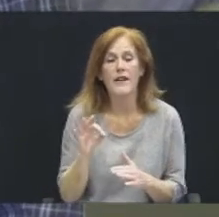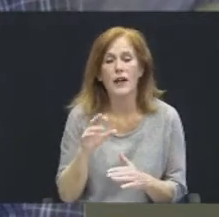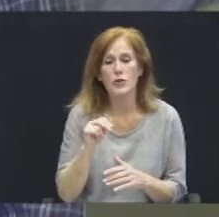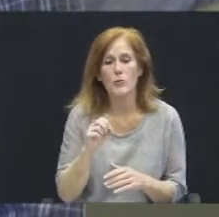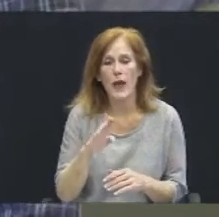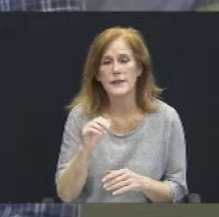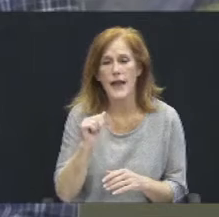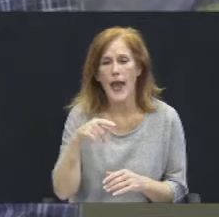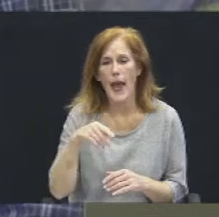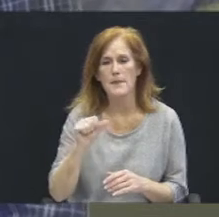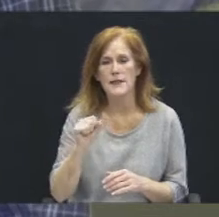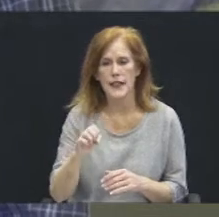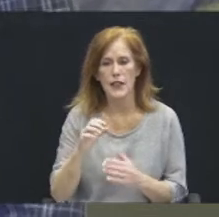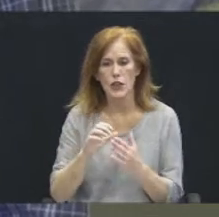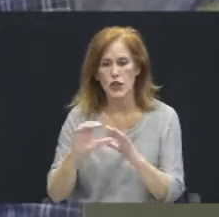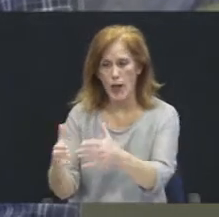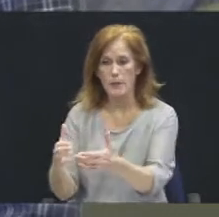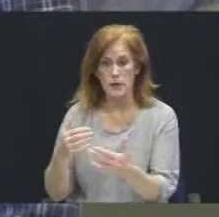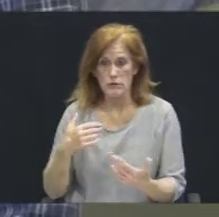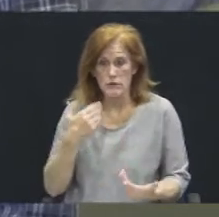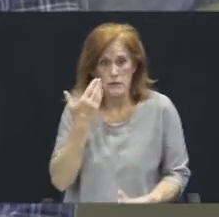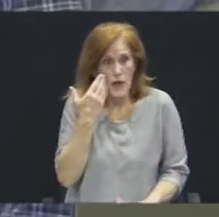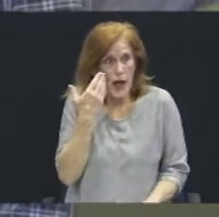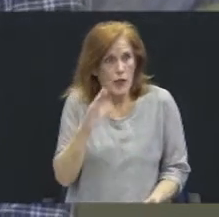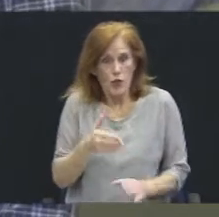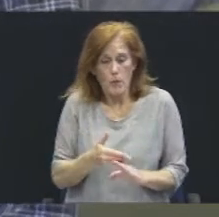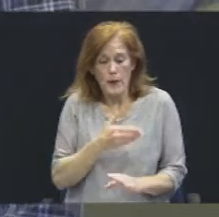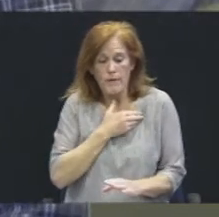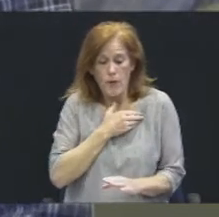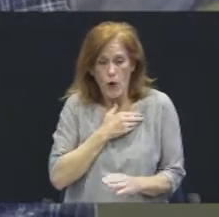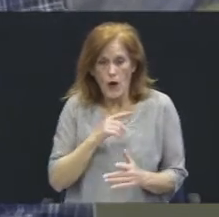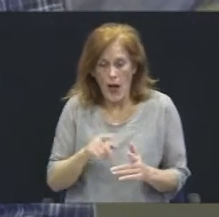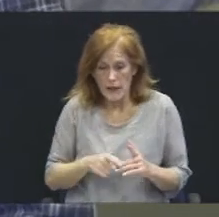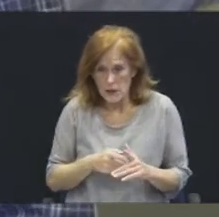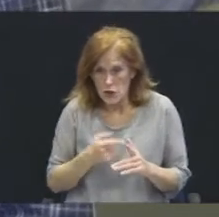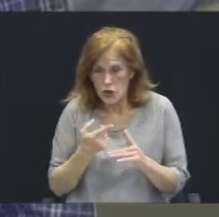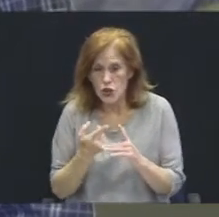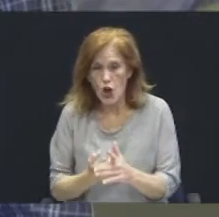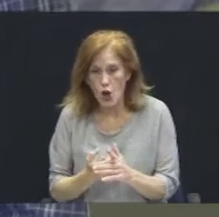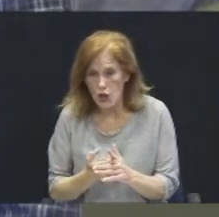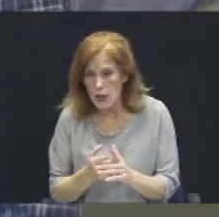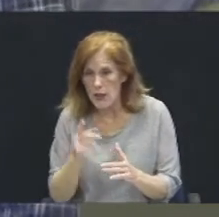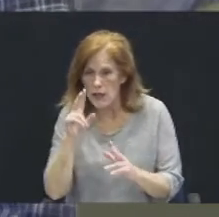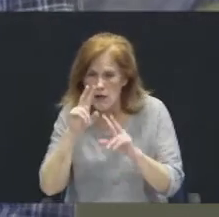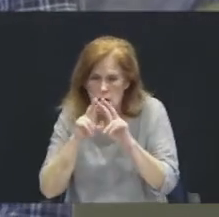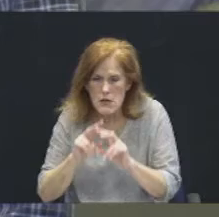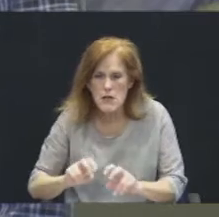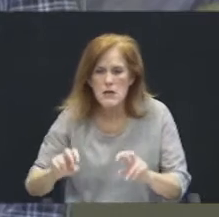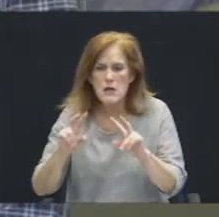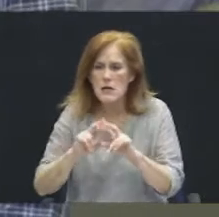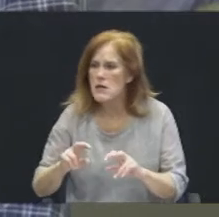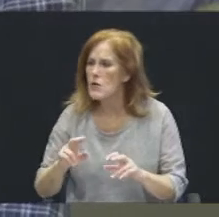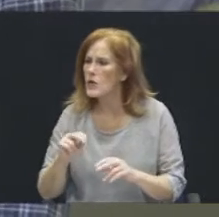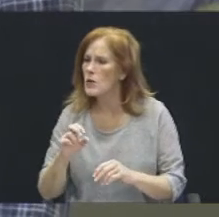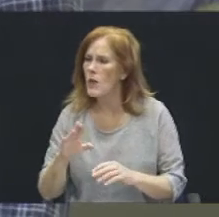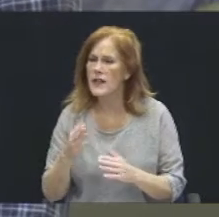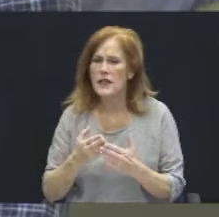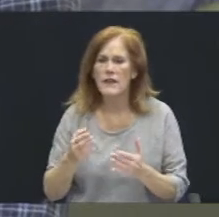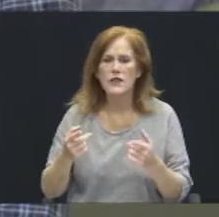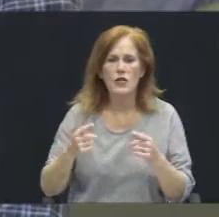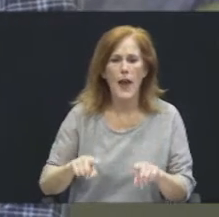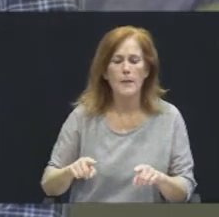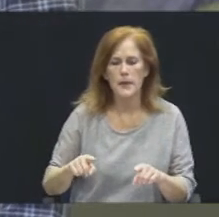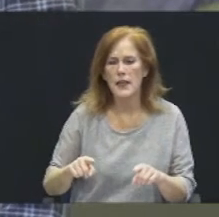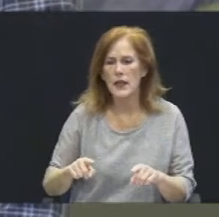chapter. You know, I didn't know about it before I started diving into what employment things are happening in Nebraska. You